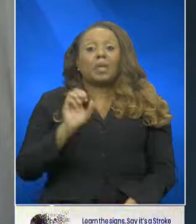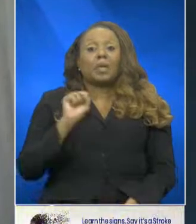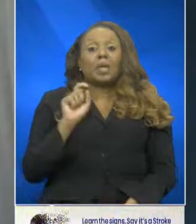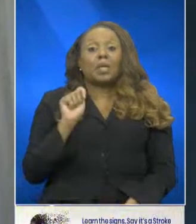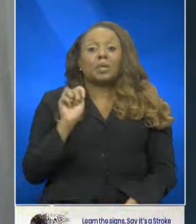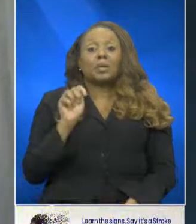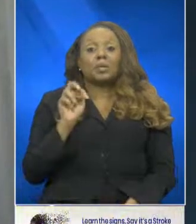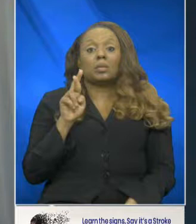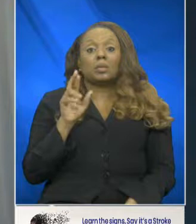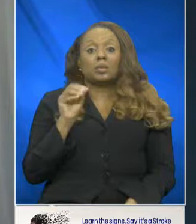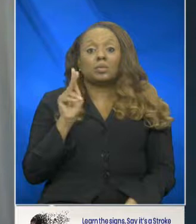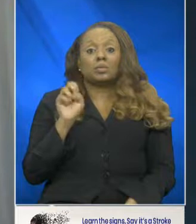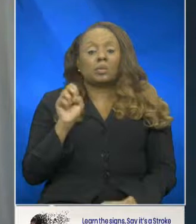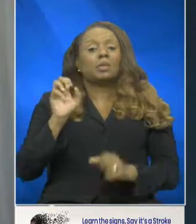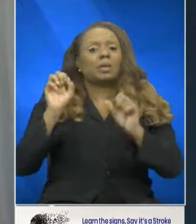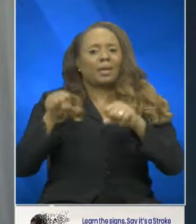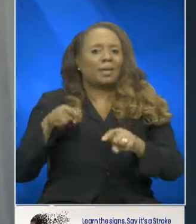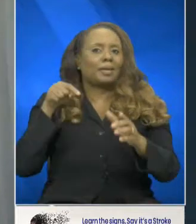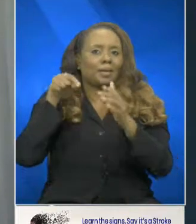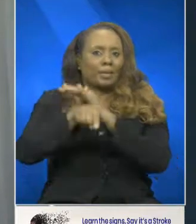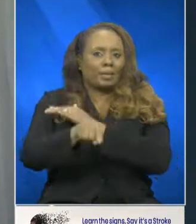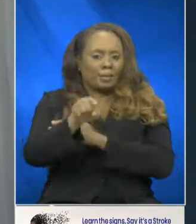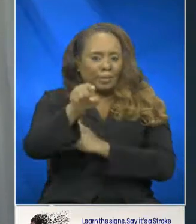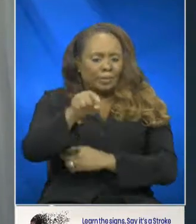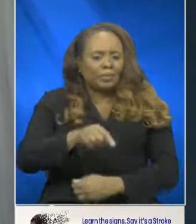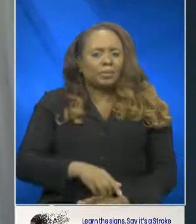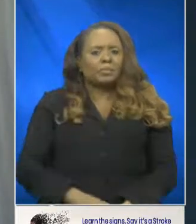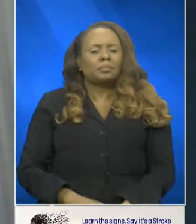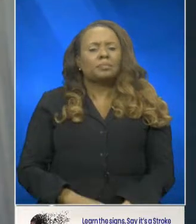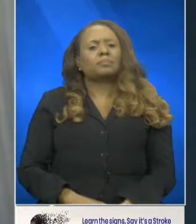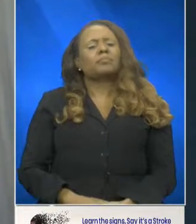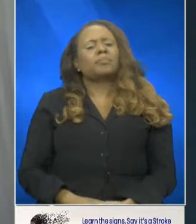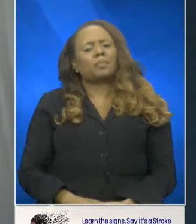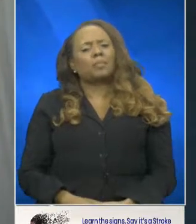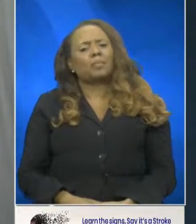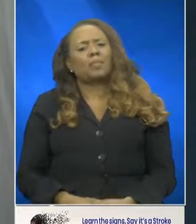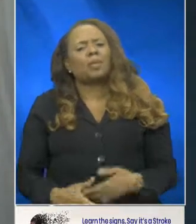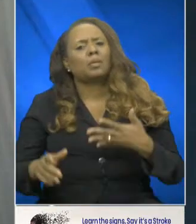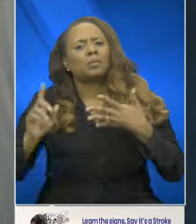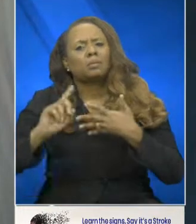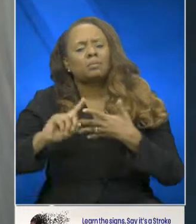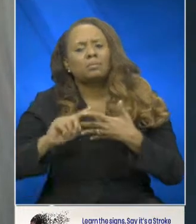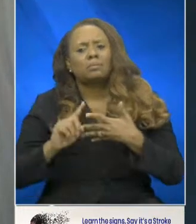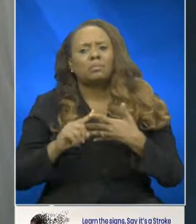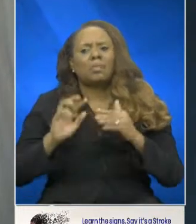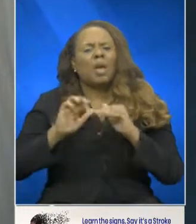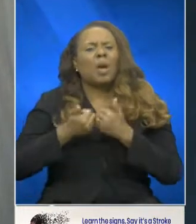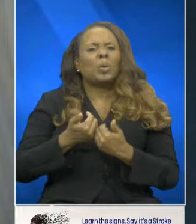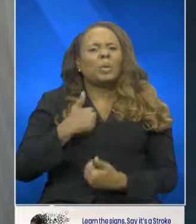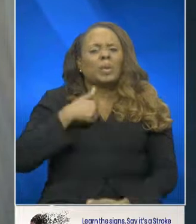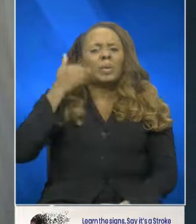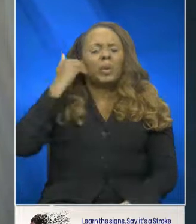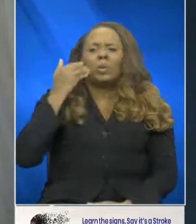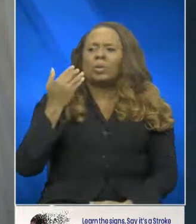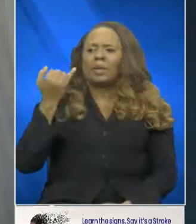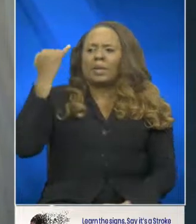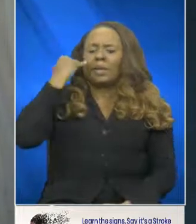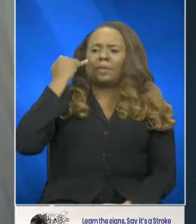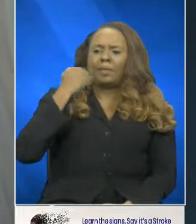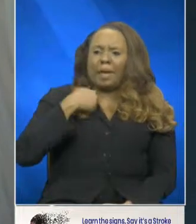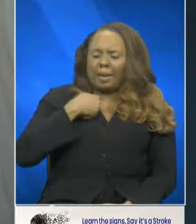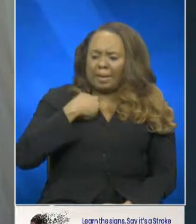understand. Now, how do I recognize the signs of a stroke? And this is where that